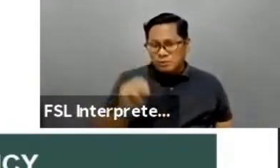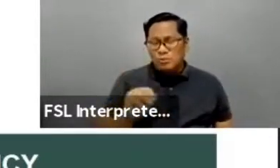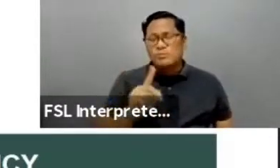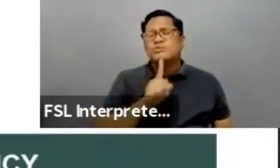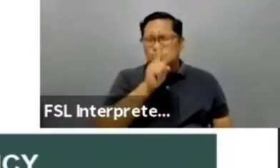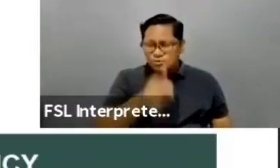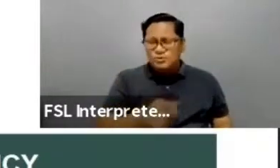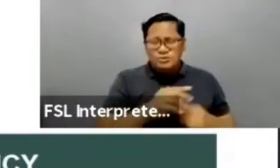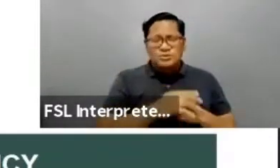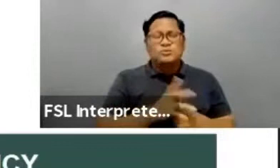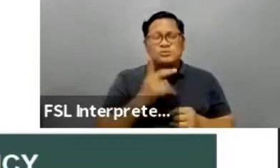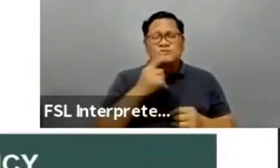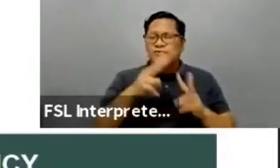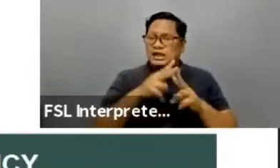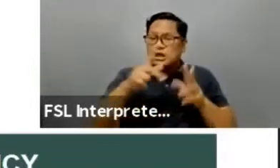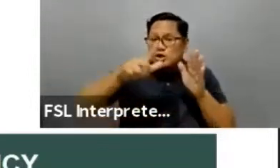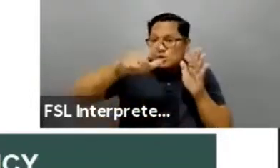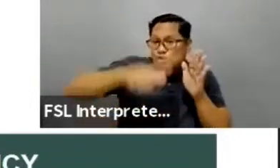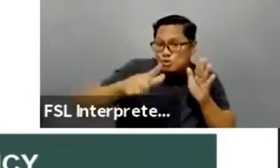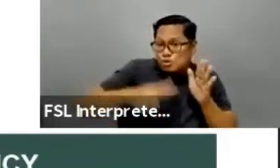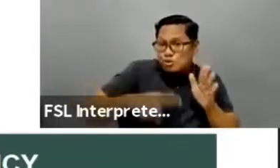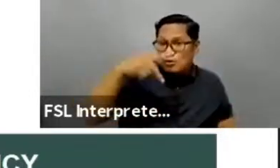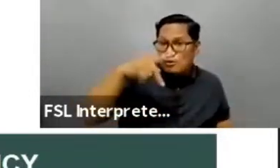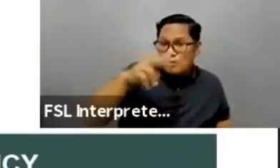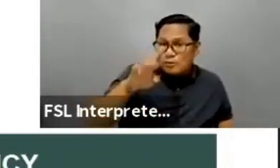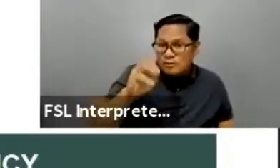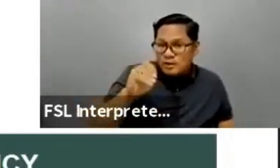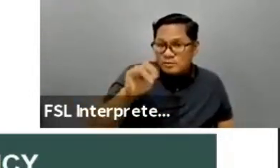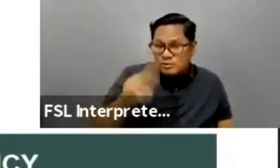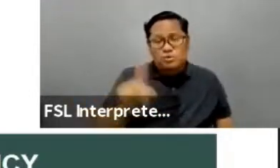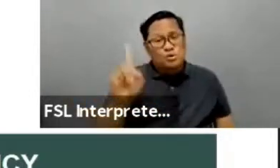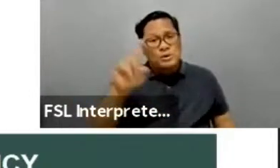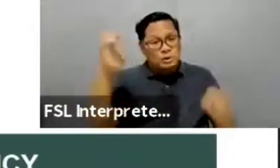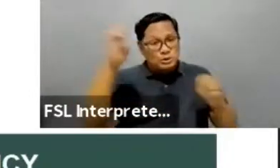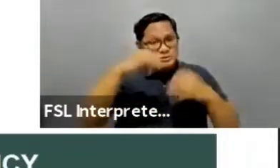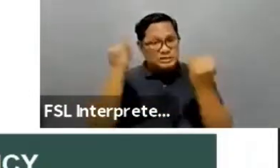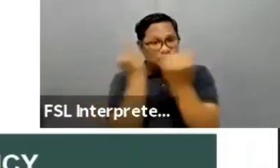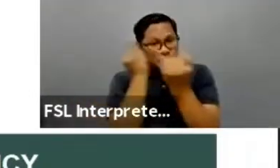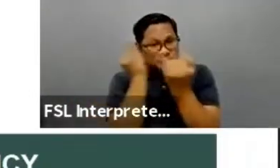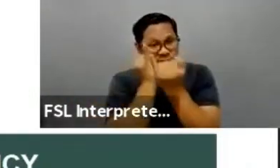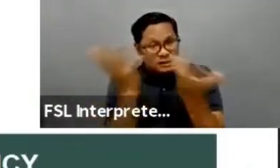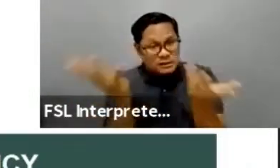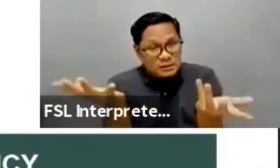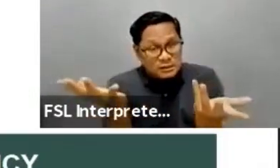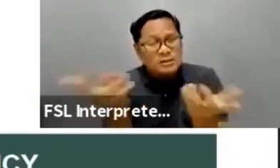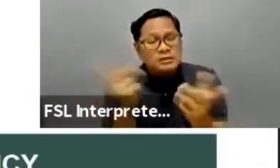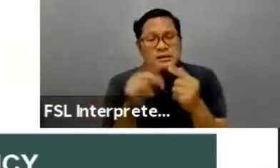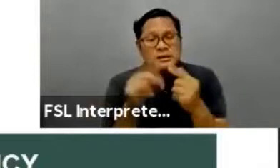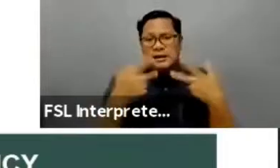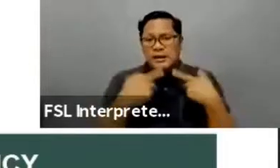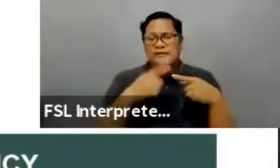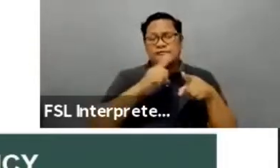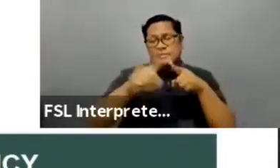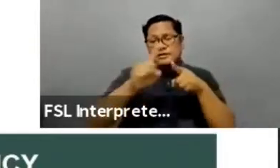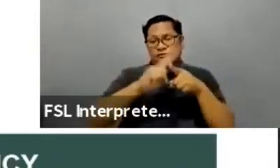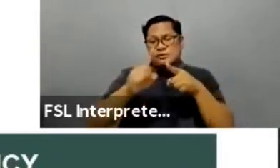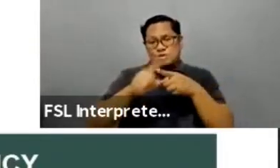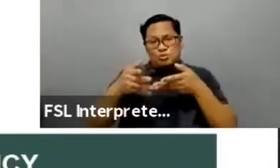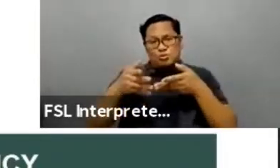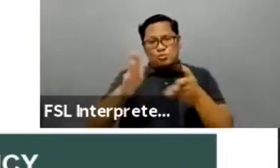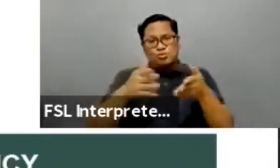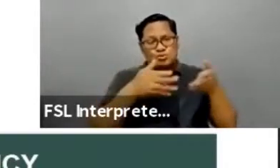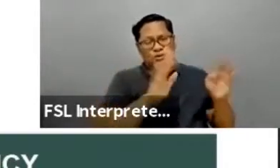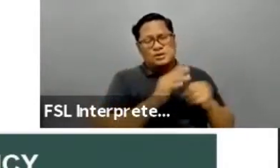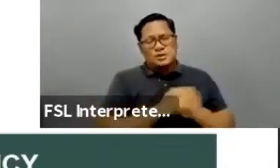We have very low premiums for what we expect for PhilHealth. Okay? And then there are multiple pools. Kasi ang